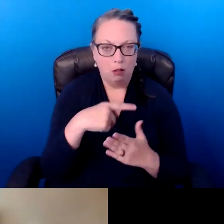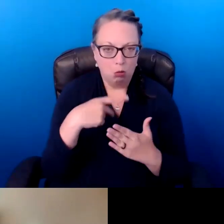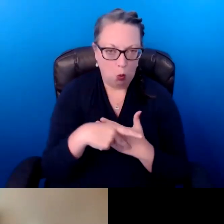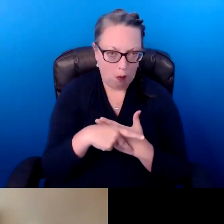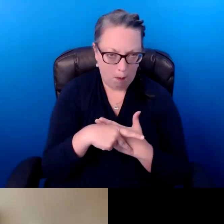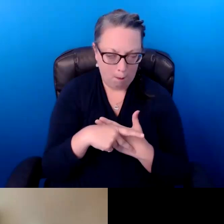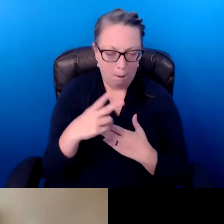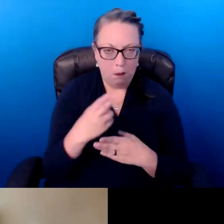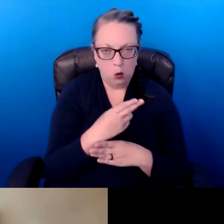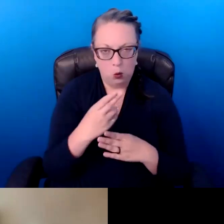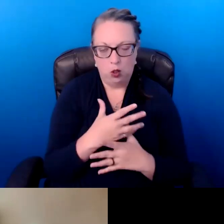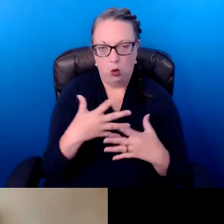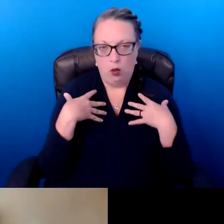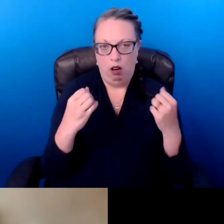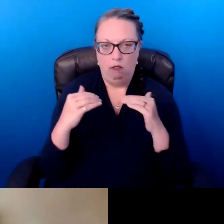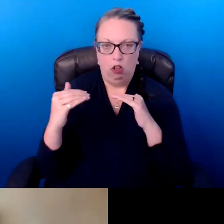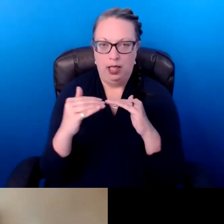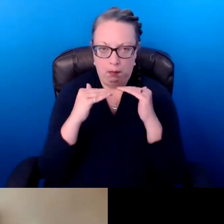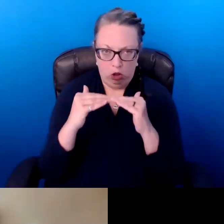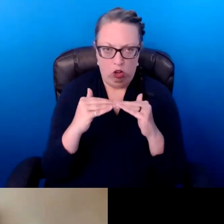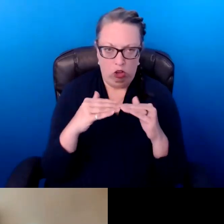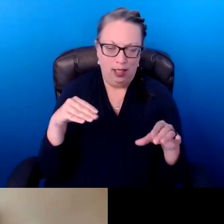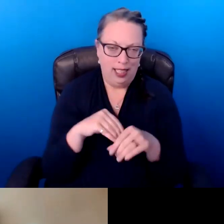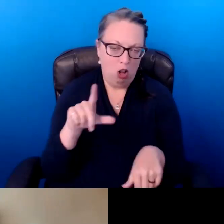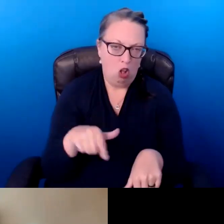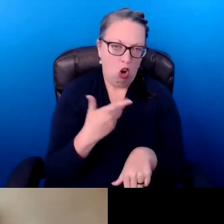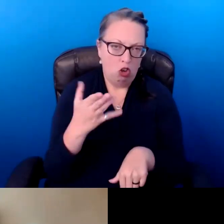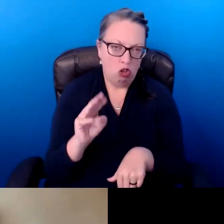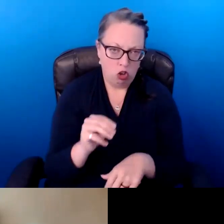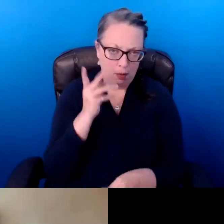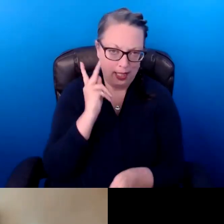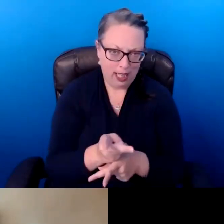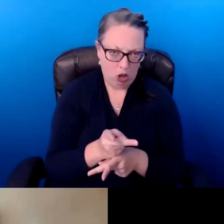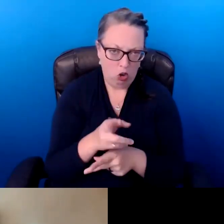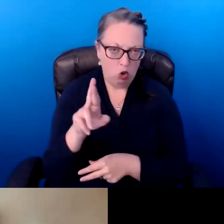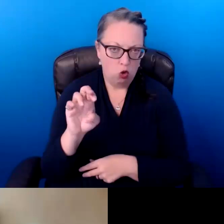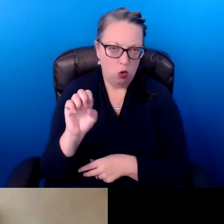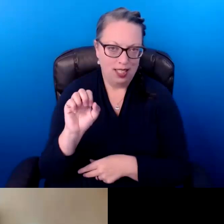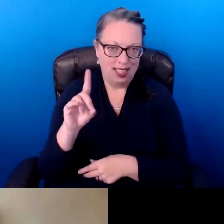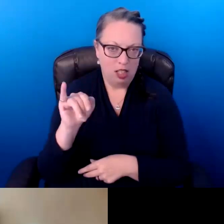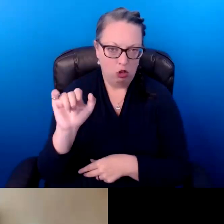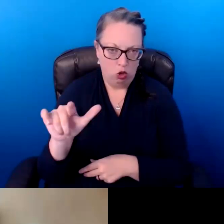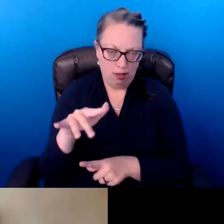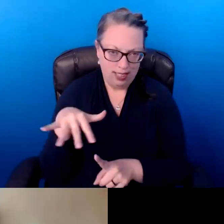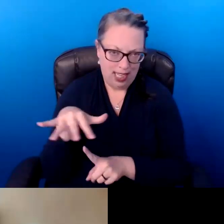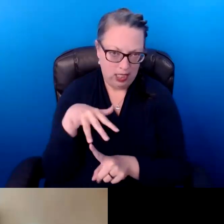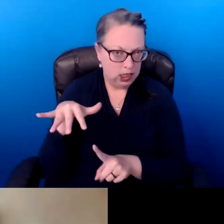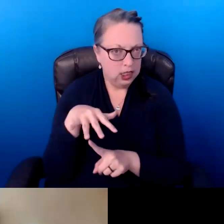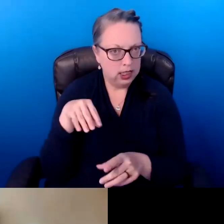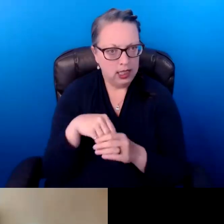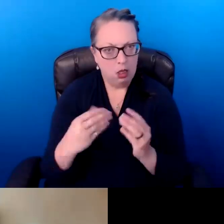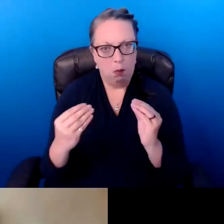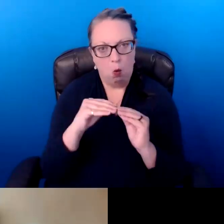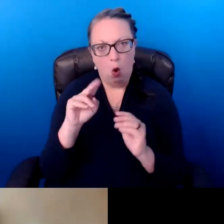using a recovery peer in one of our long-term care residential settings in one of, in a more